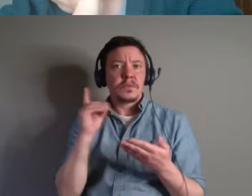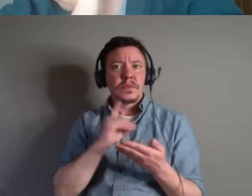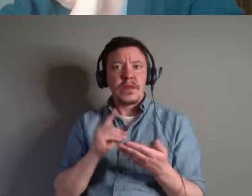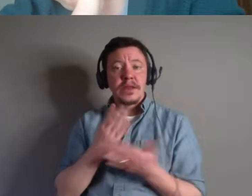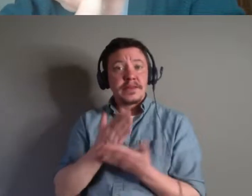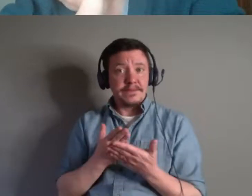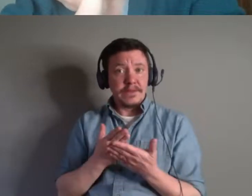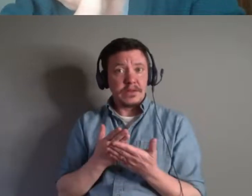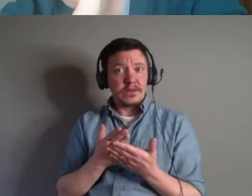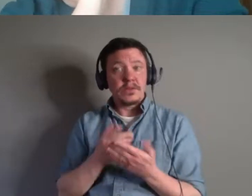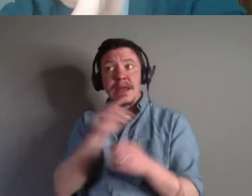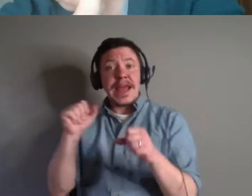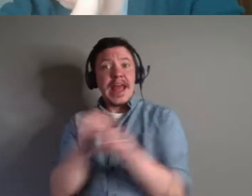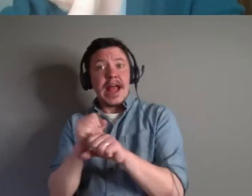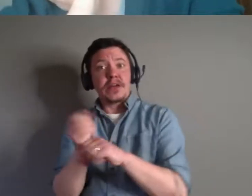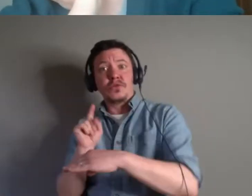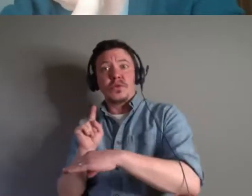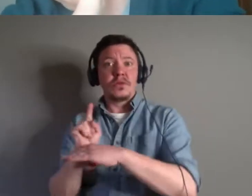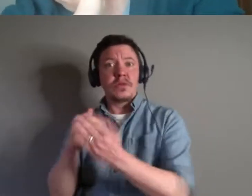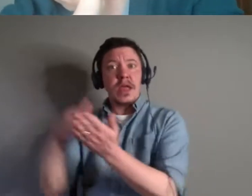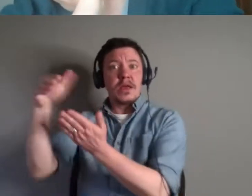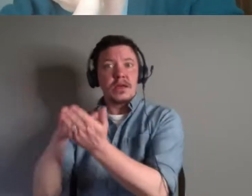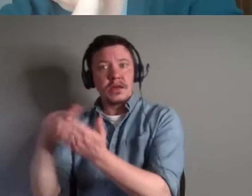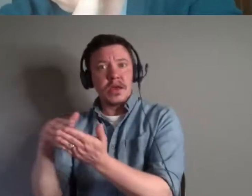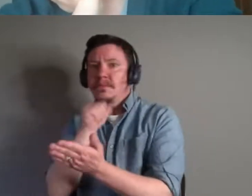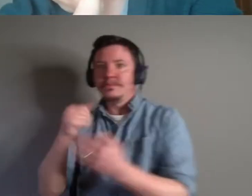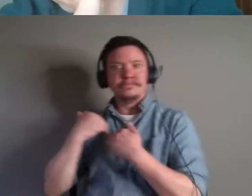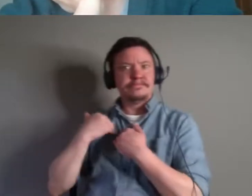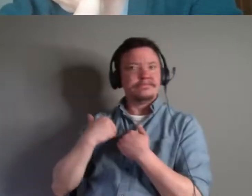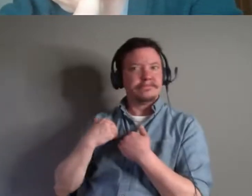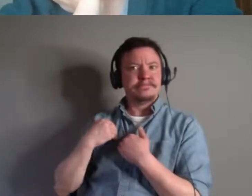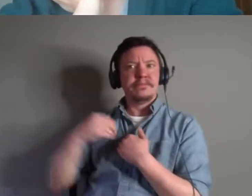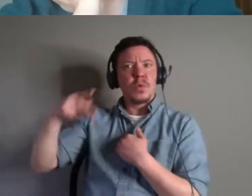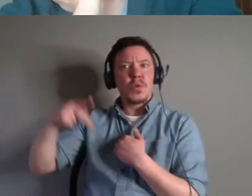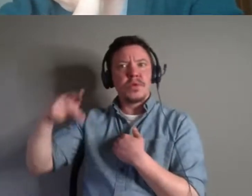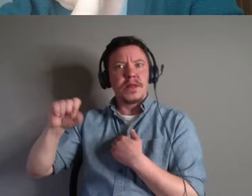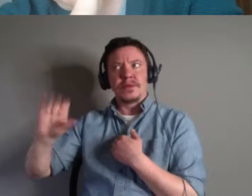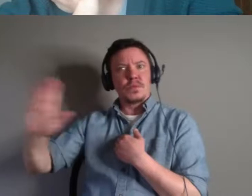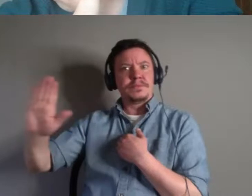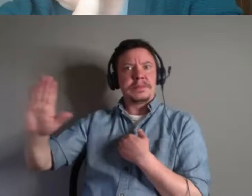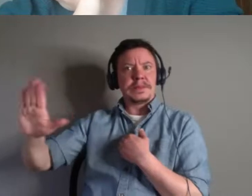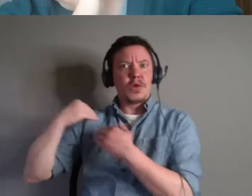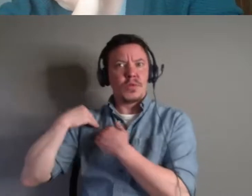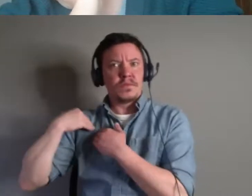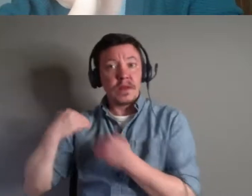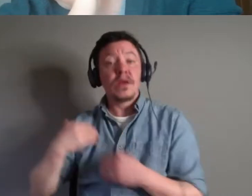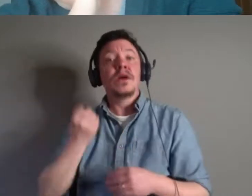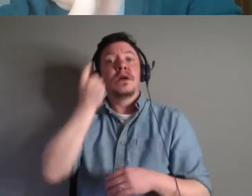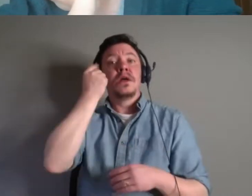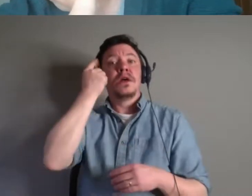phase. The actual painting, again, is not being handled by us. It's being handled by Portland Public Schools. But having said